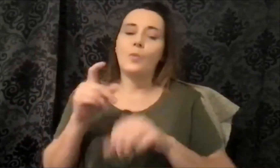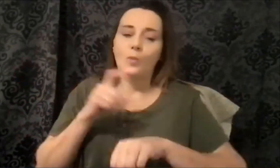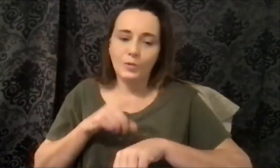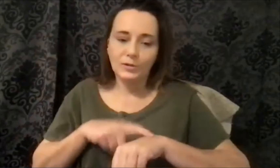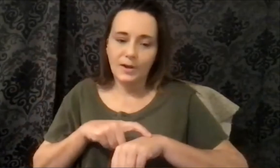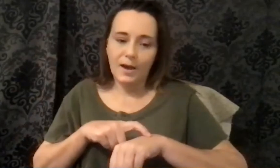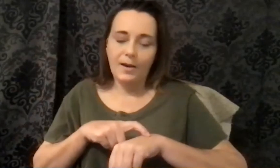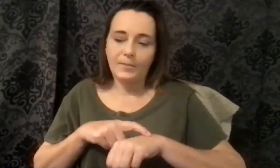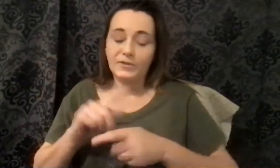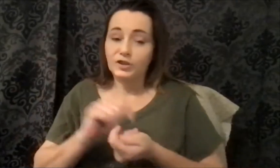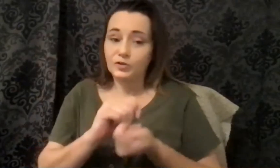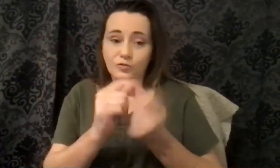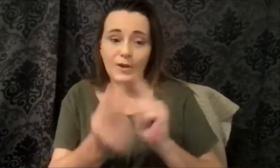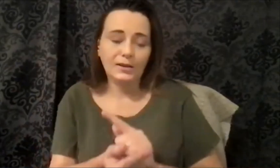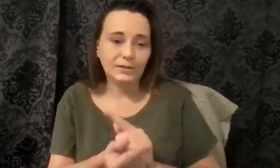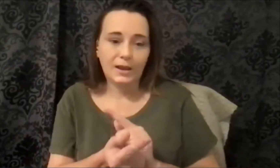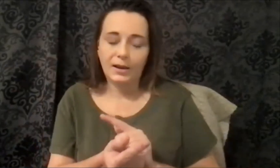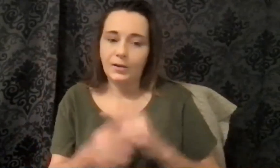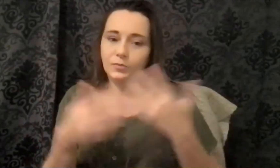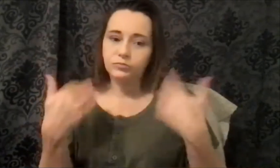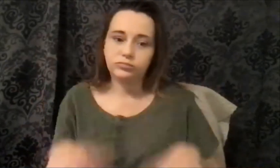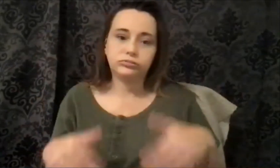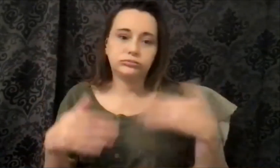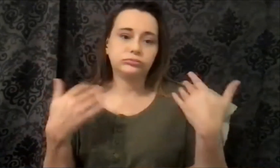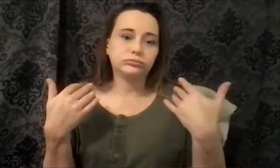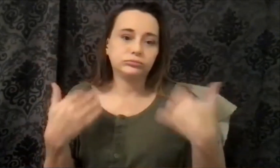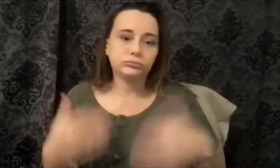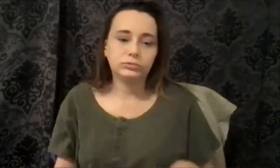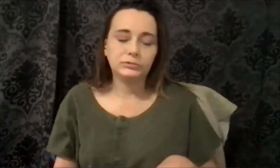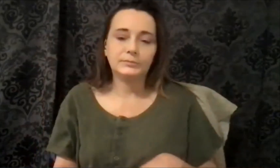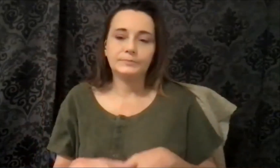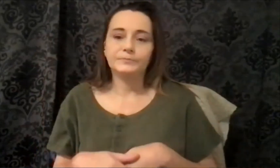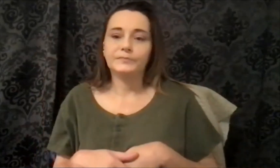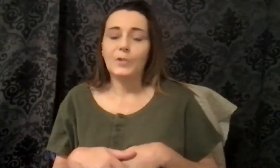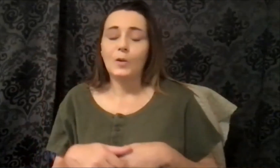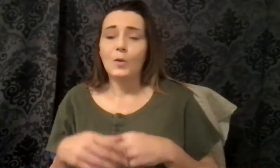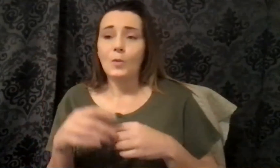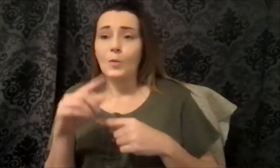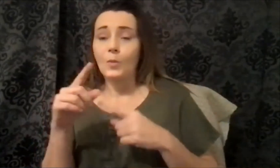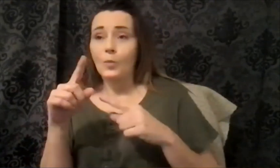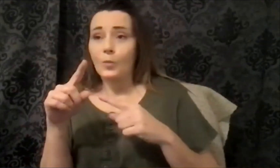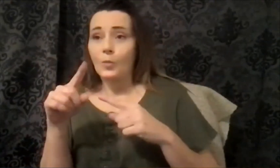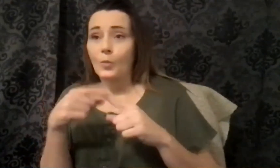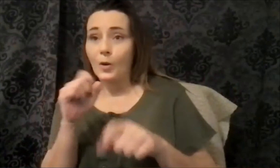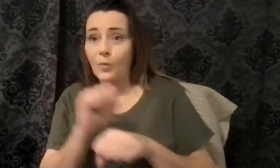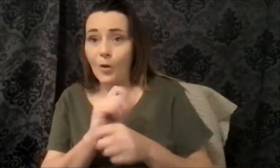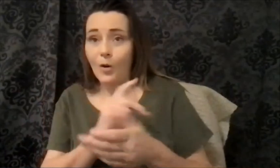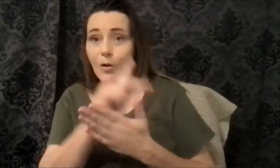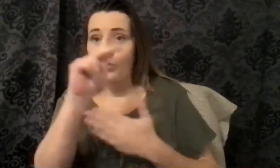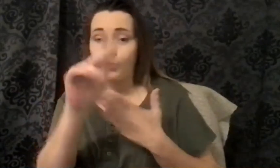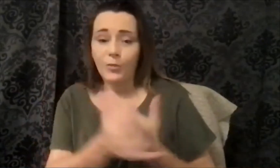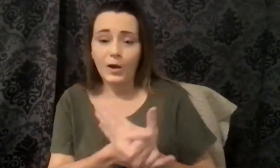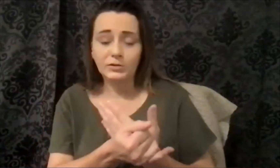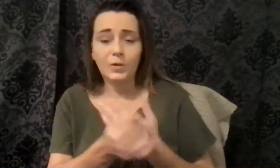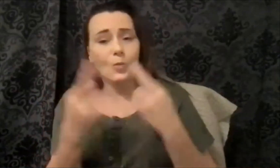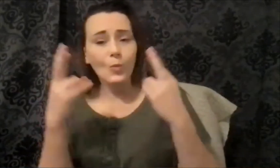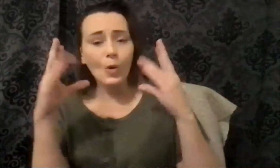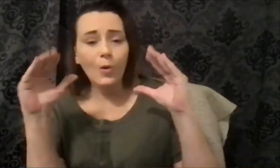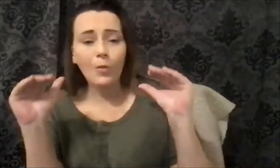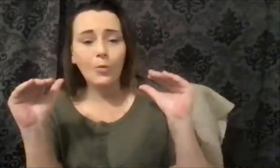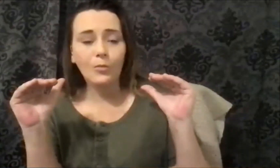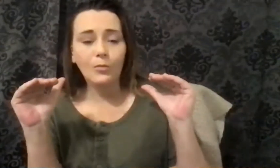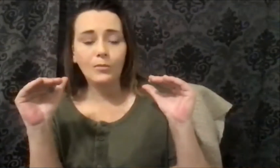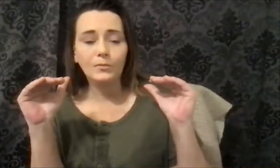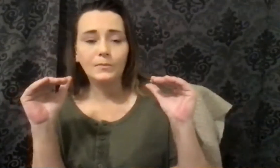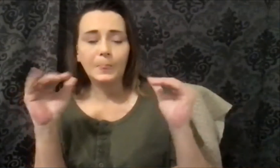it. And one of the hopes that we had while working on the project was their